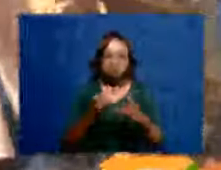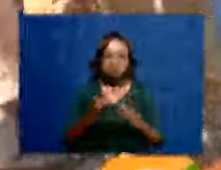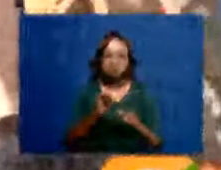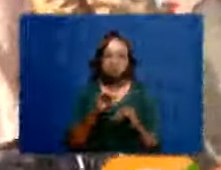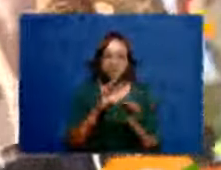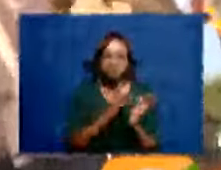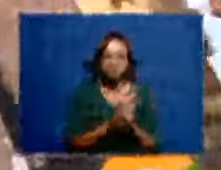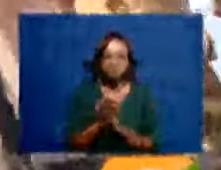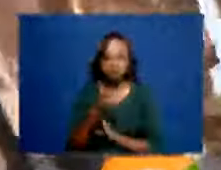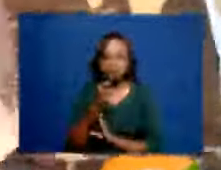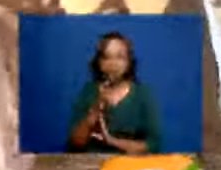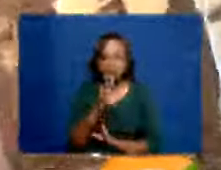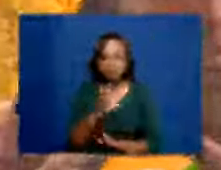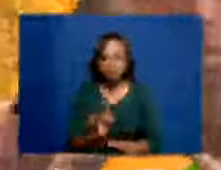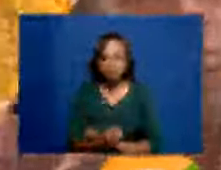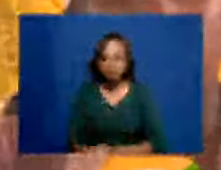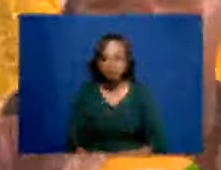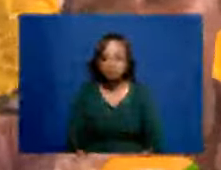to 2030.